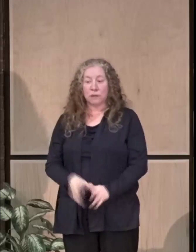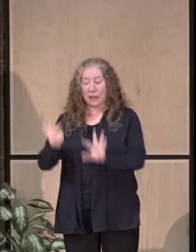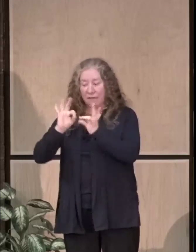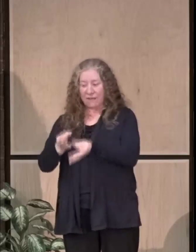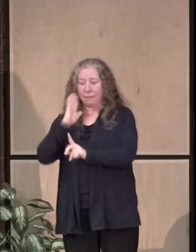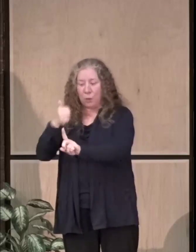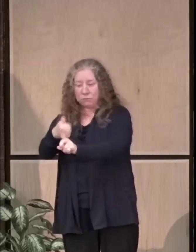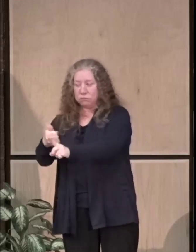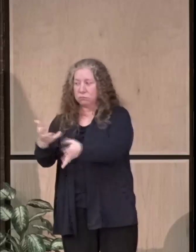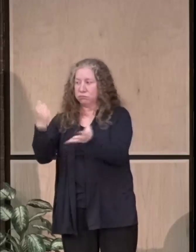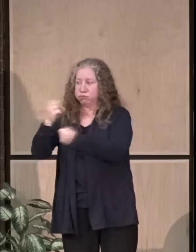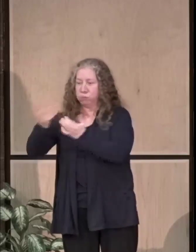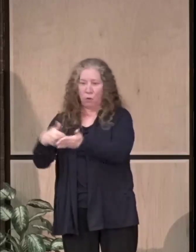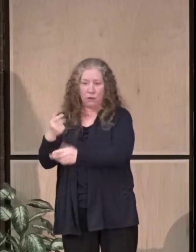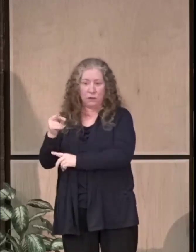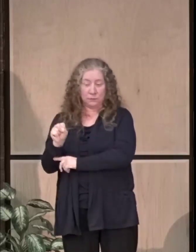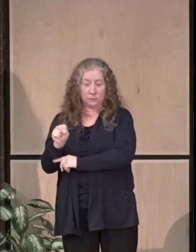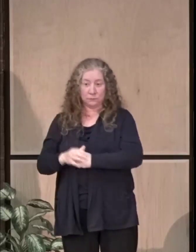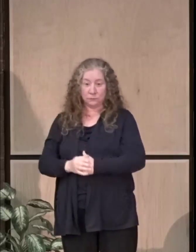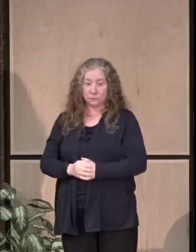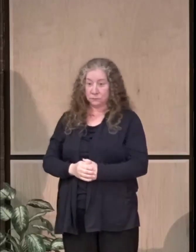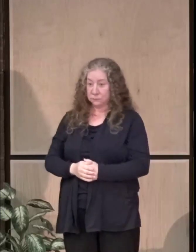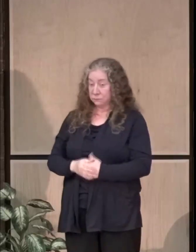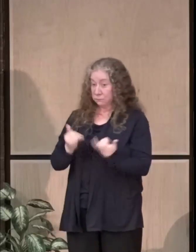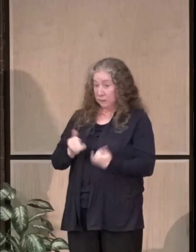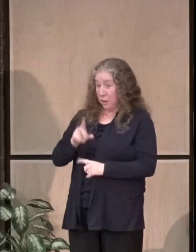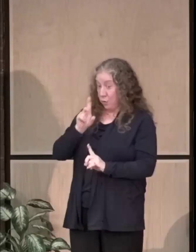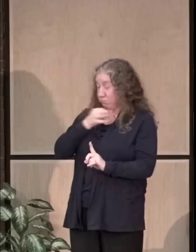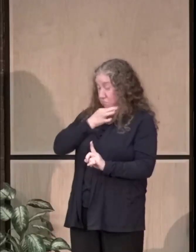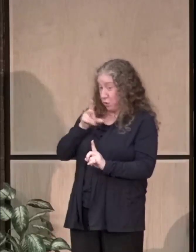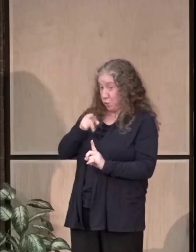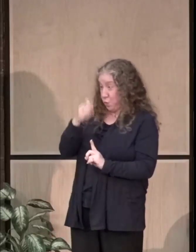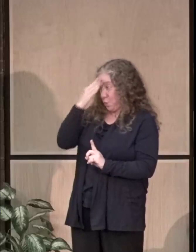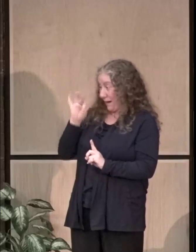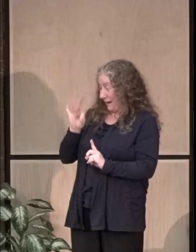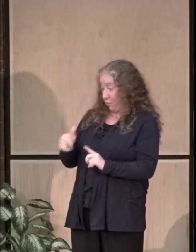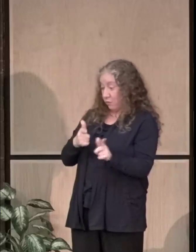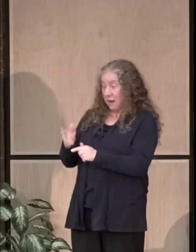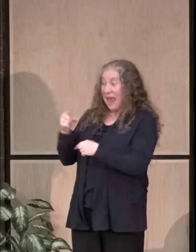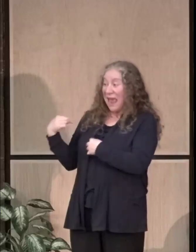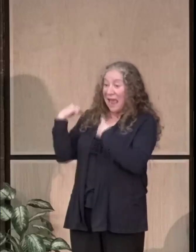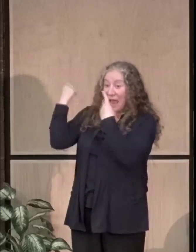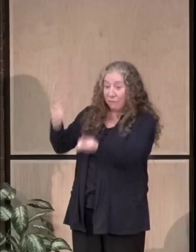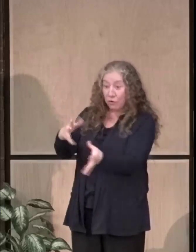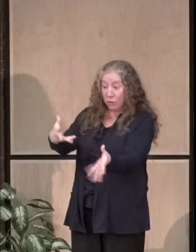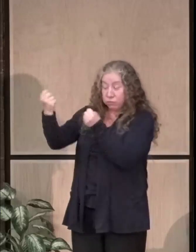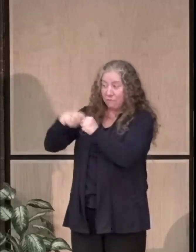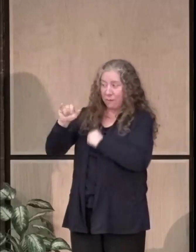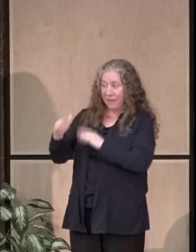remove the firearms. To this day, do you know whether the firearms were ever removed from Card's house? I do not.